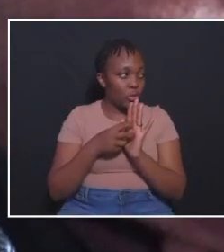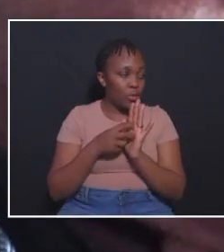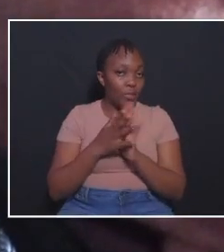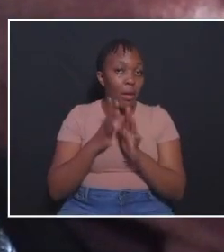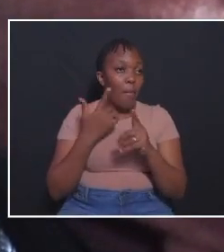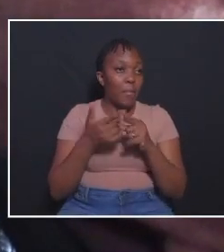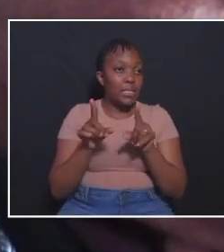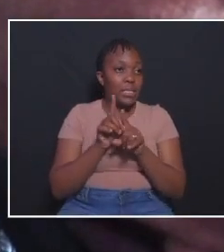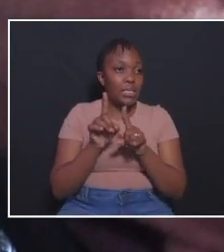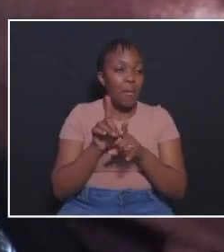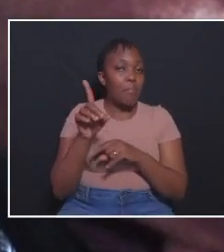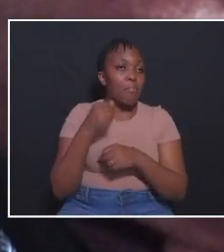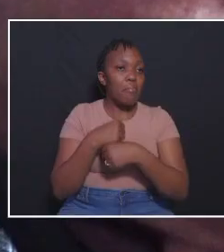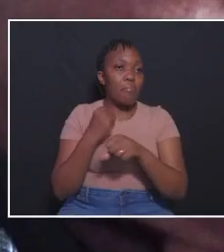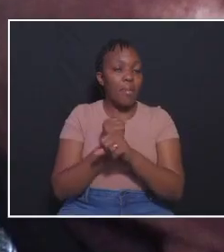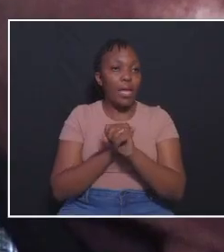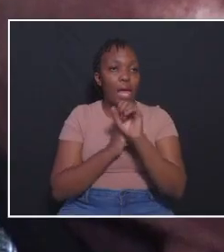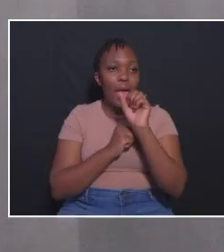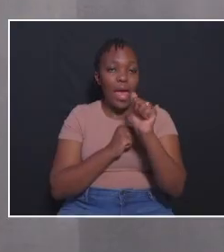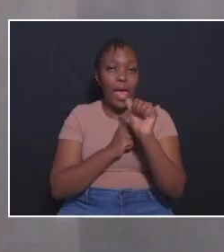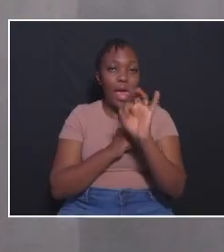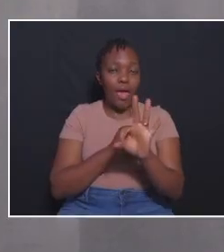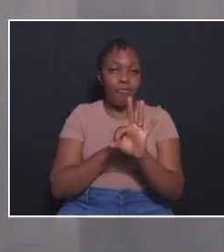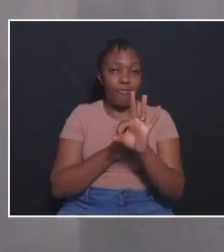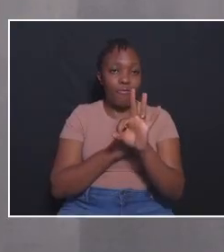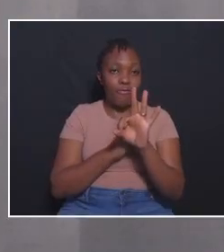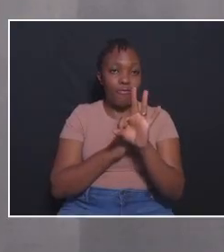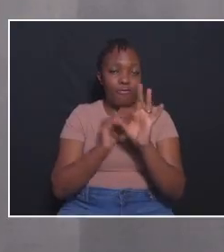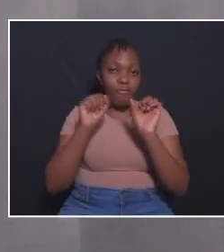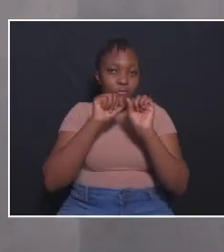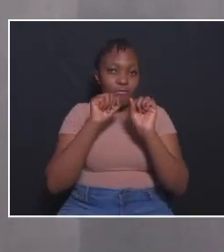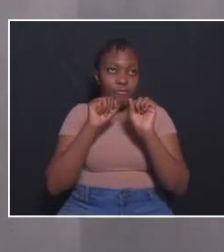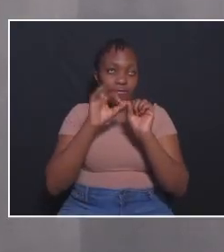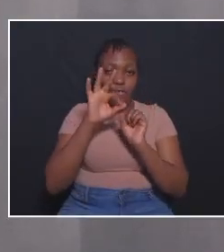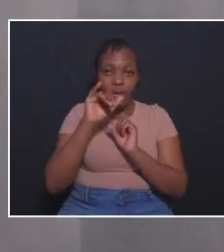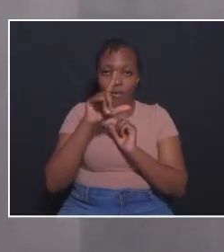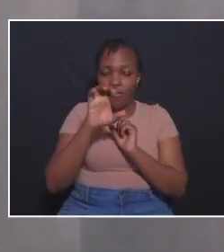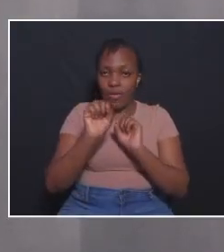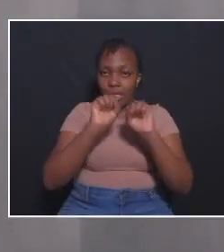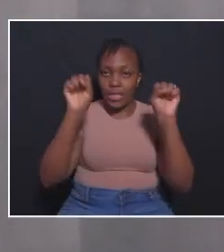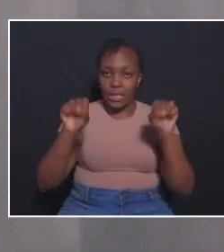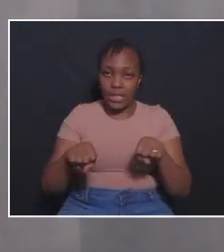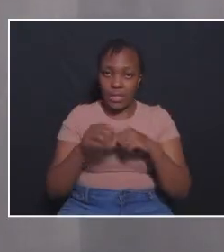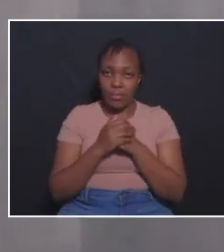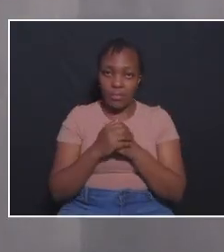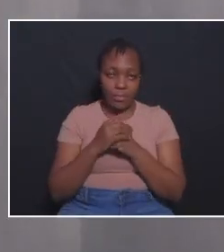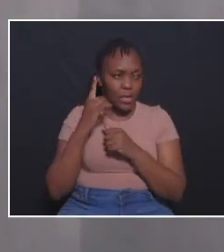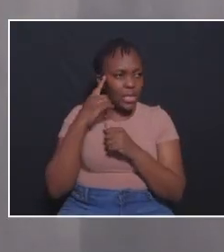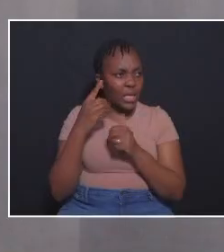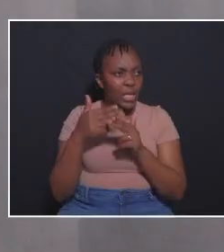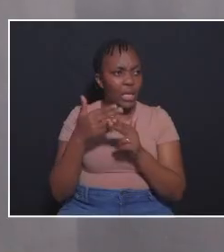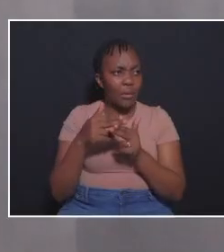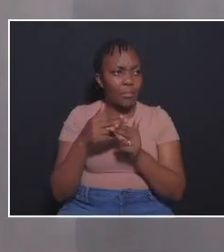AAF file system, and I think even the video guys have that sort of file system. I think they call it MXF